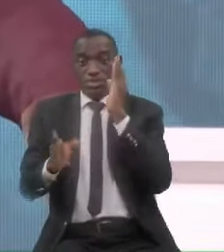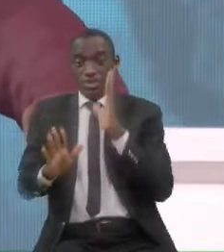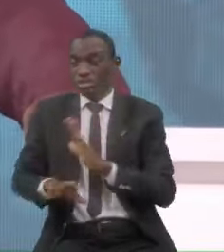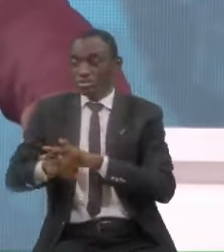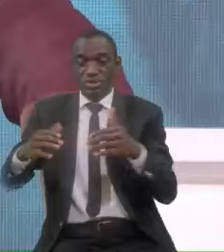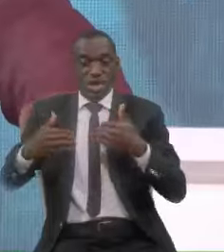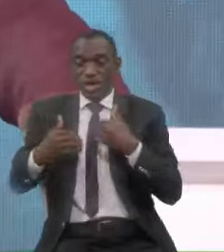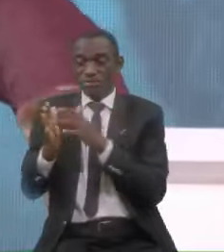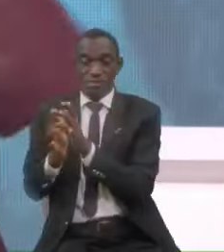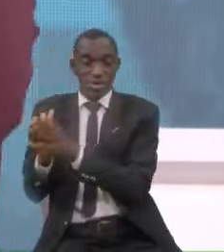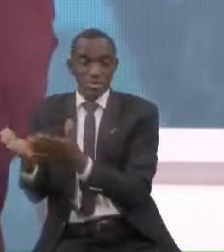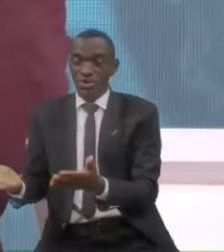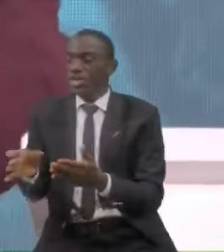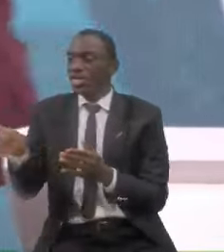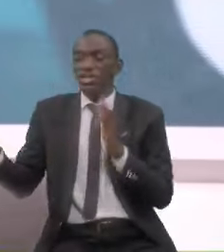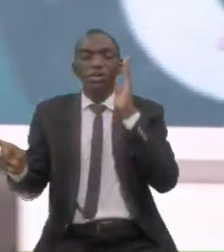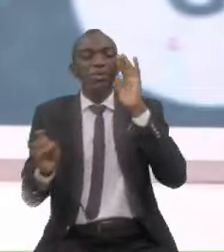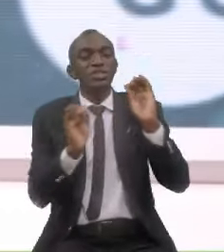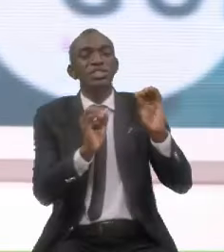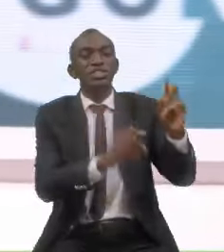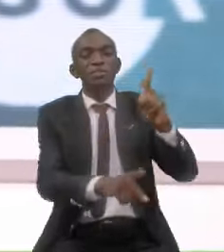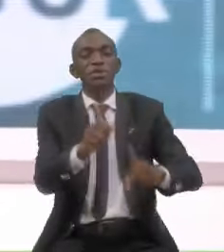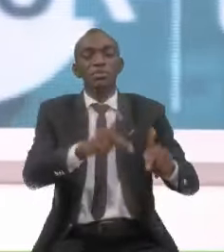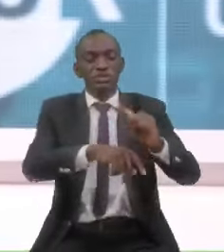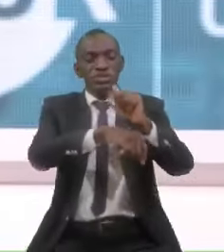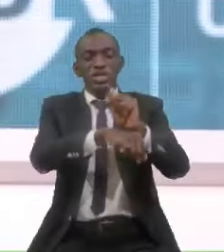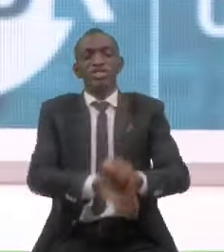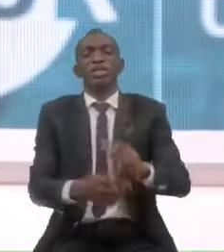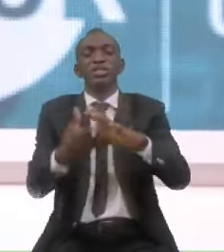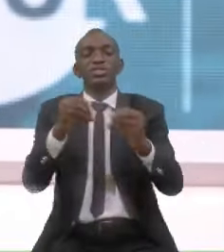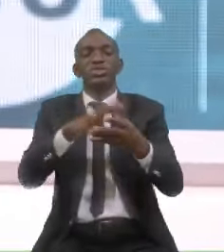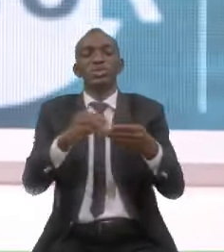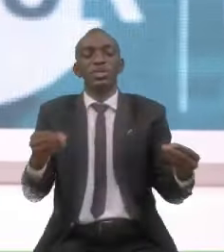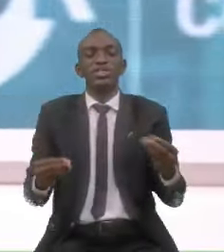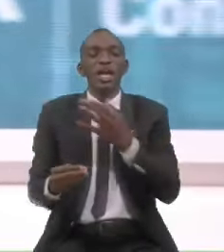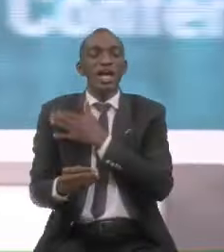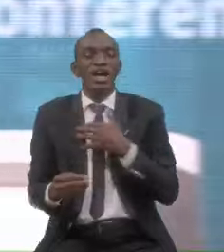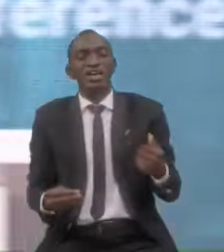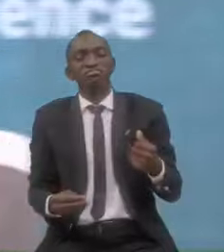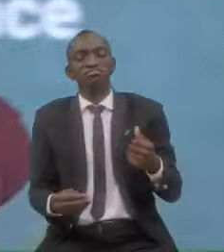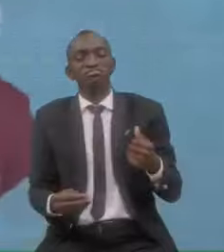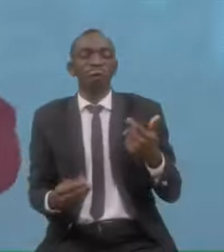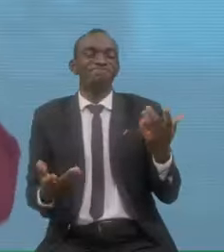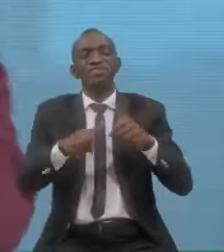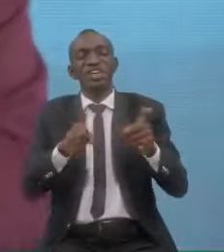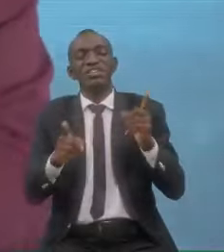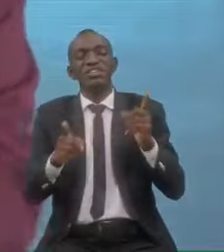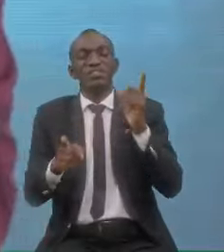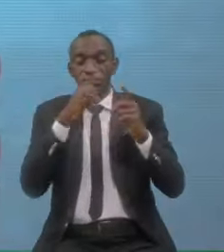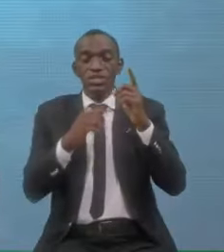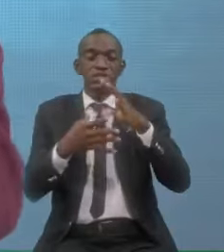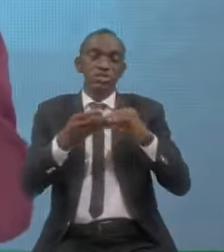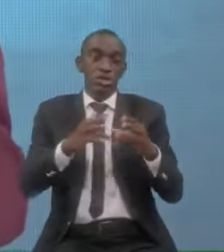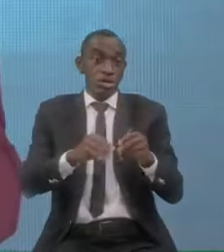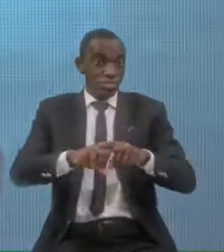and parables and all those things. But if the church is going to be fed, you feed the church